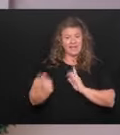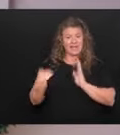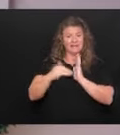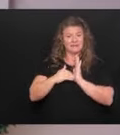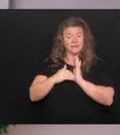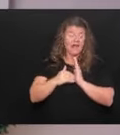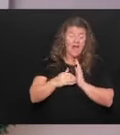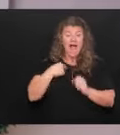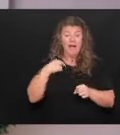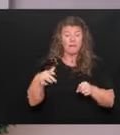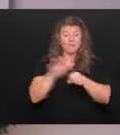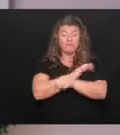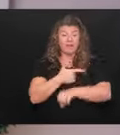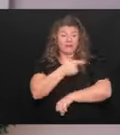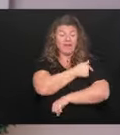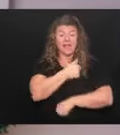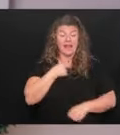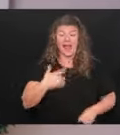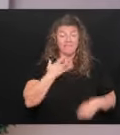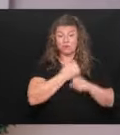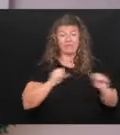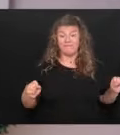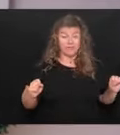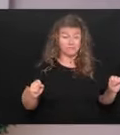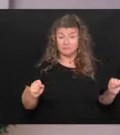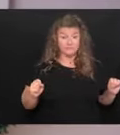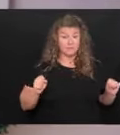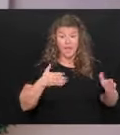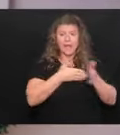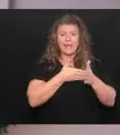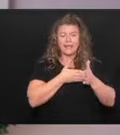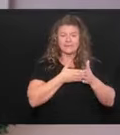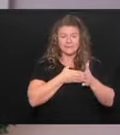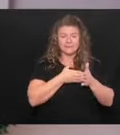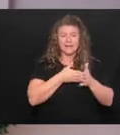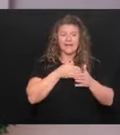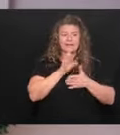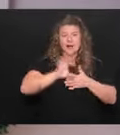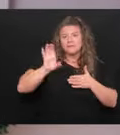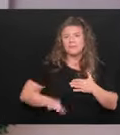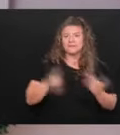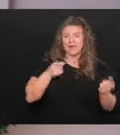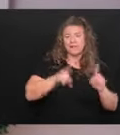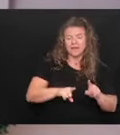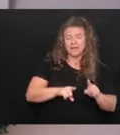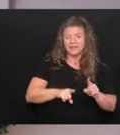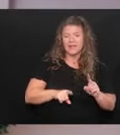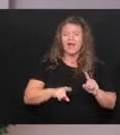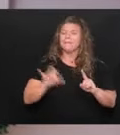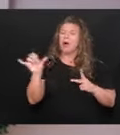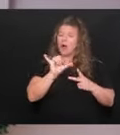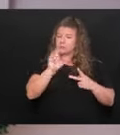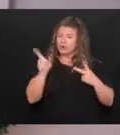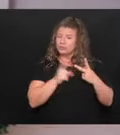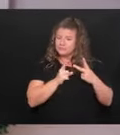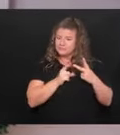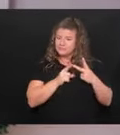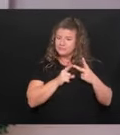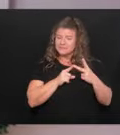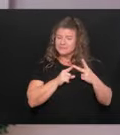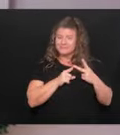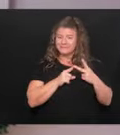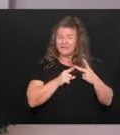vaccinated person, I feel very safe that I'm protected against the most severe consequences. But I'm also doing it because